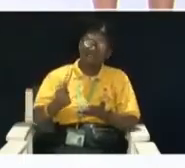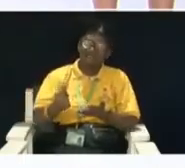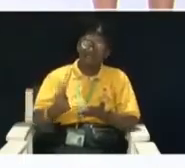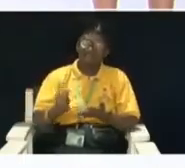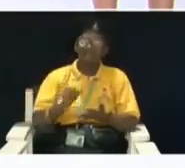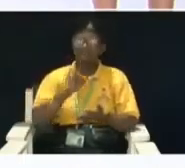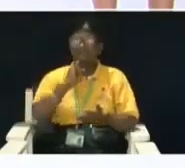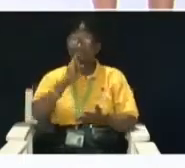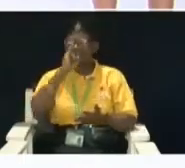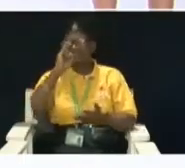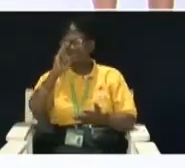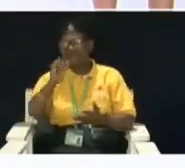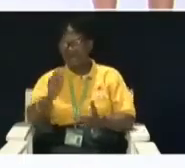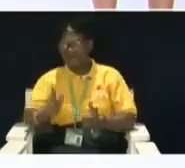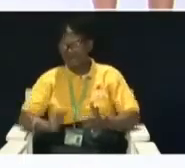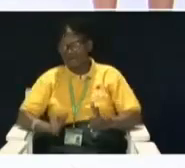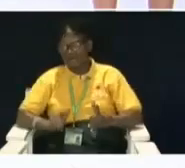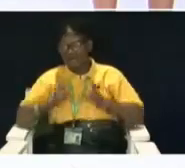He's